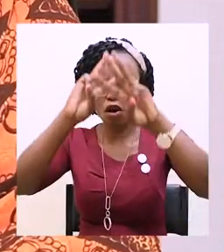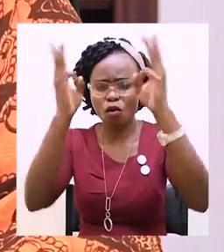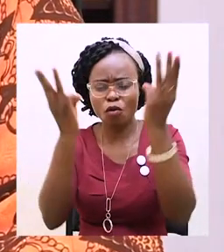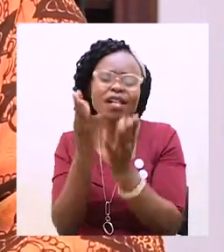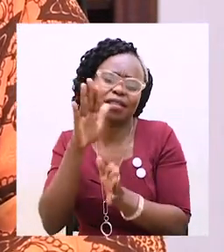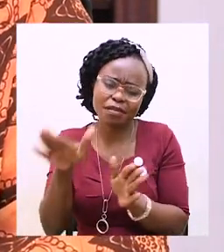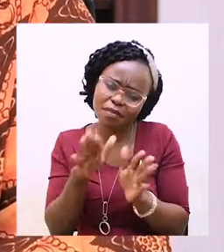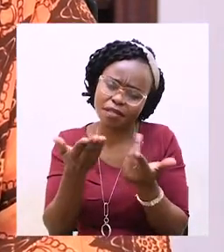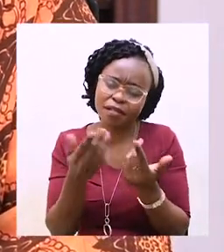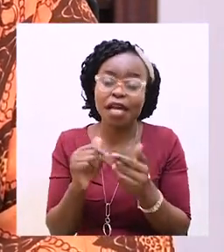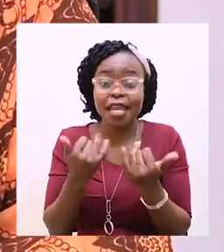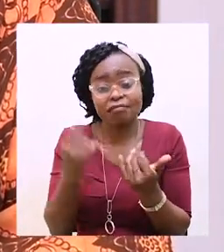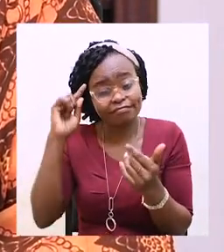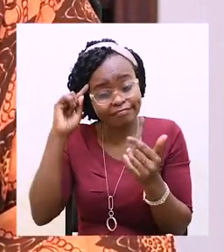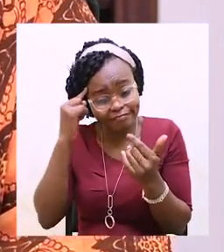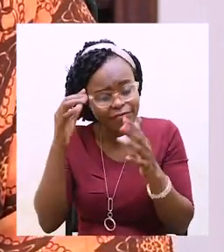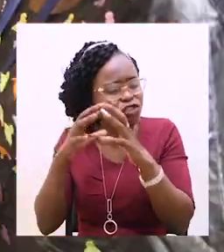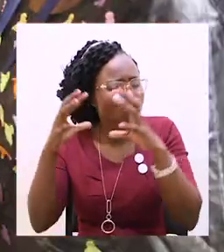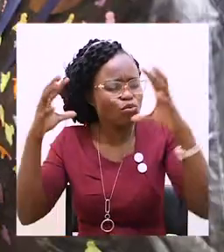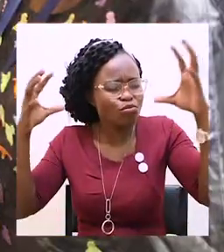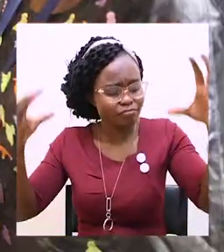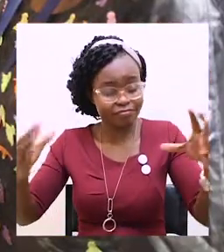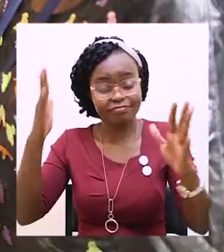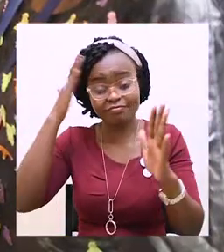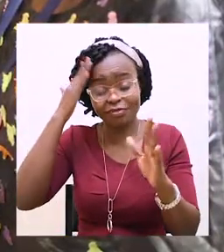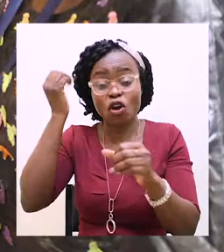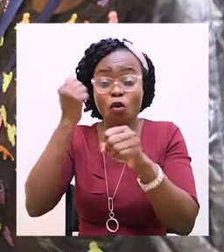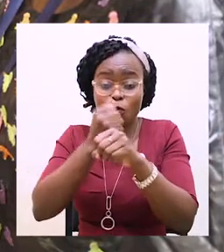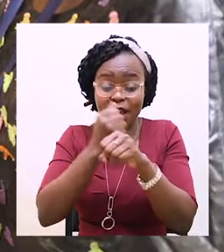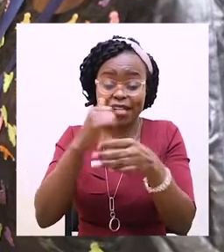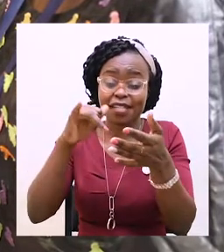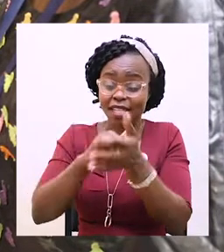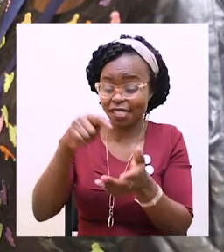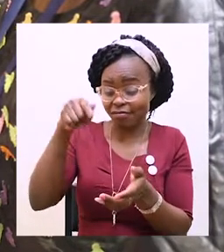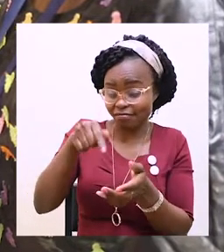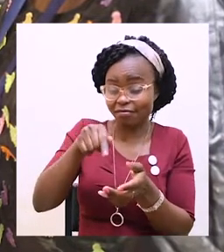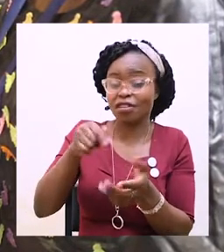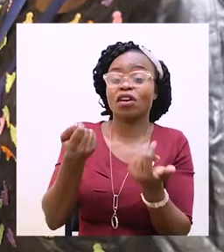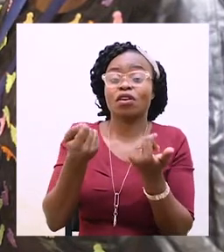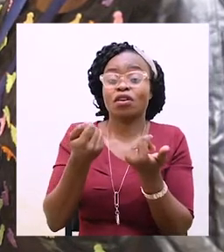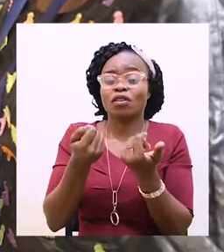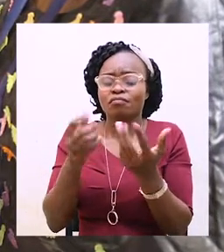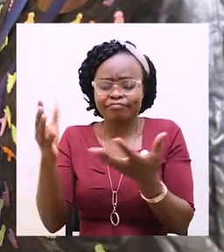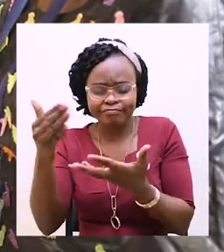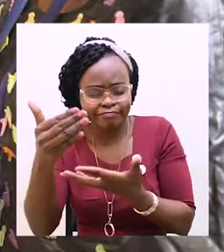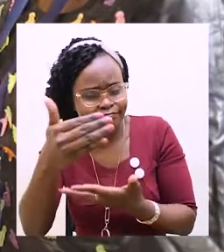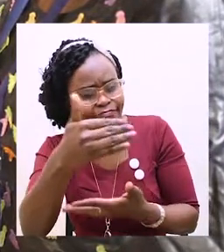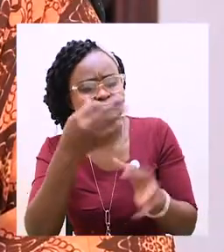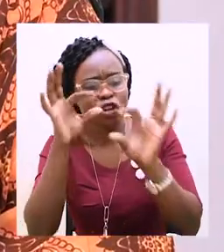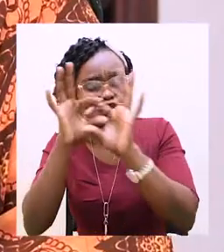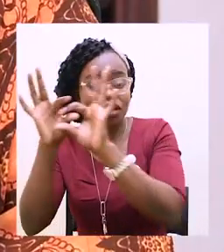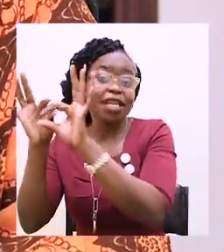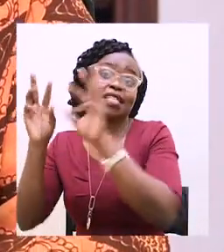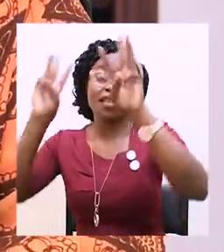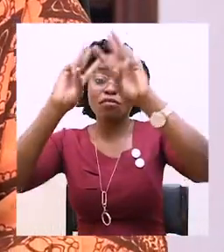global space. So I think there is huge recognition of the work that FEMNET does in terms of connecting the